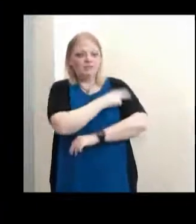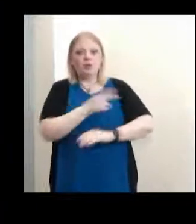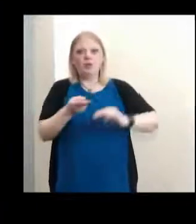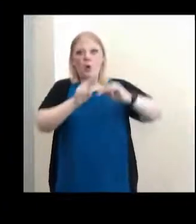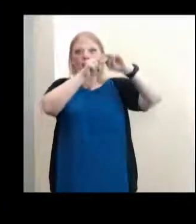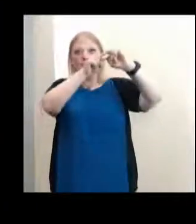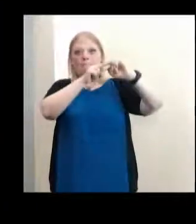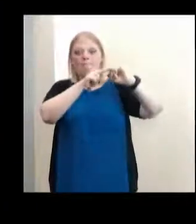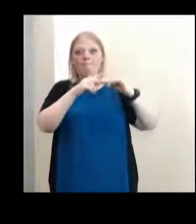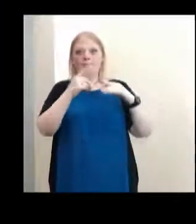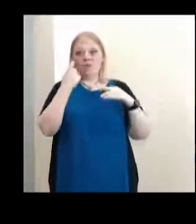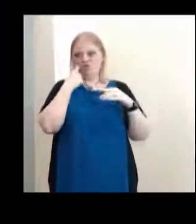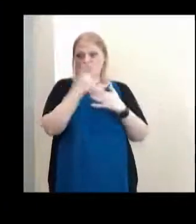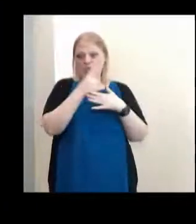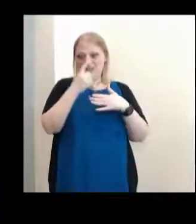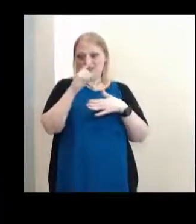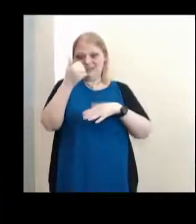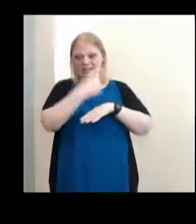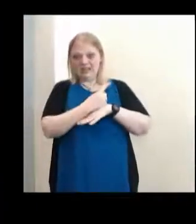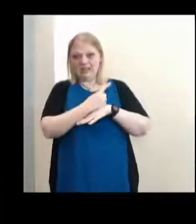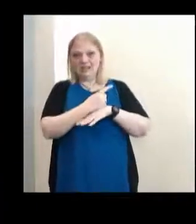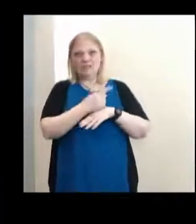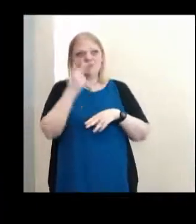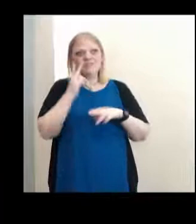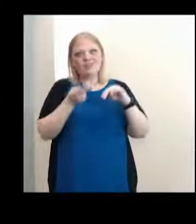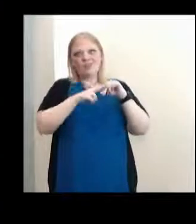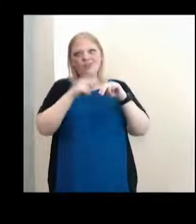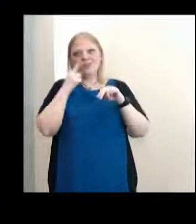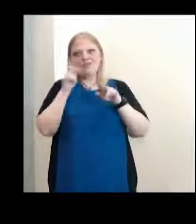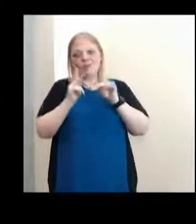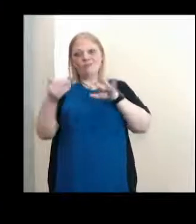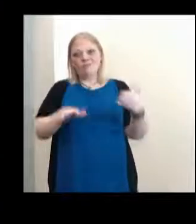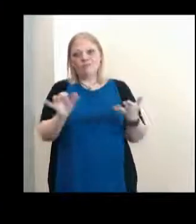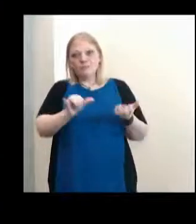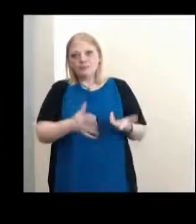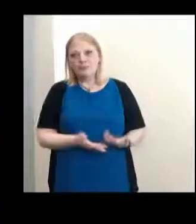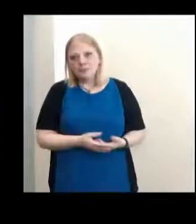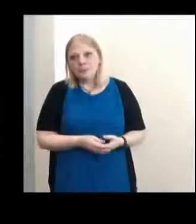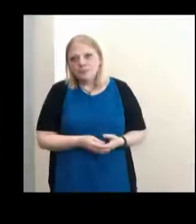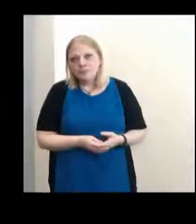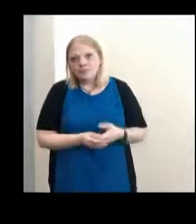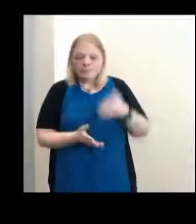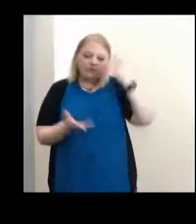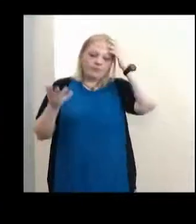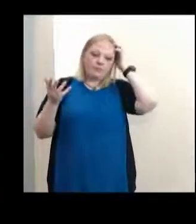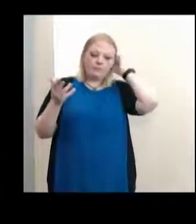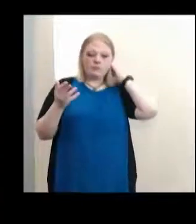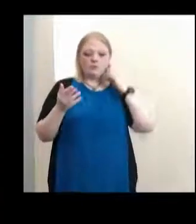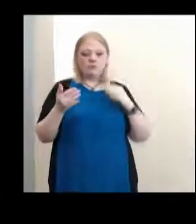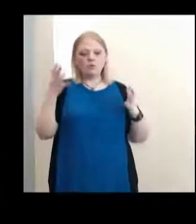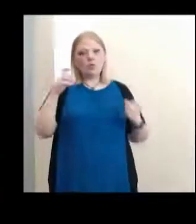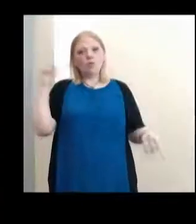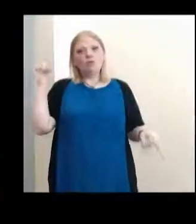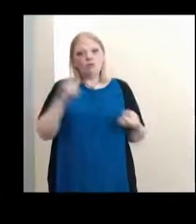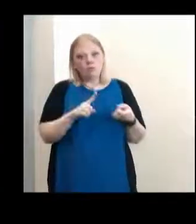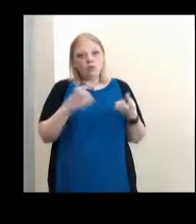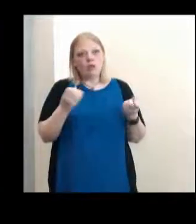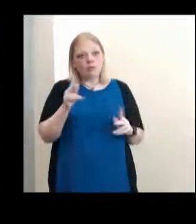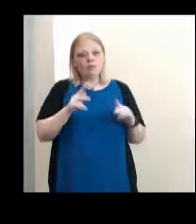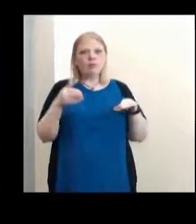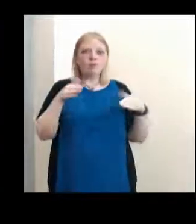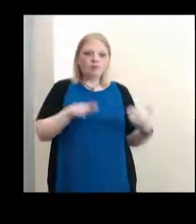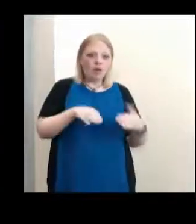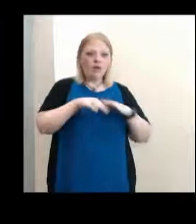last week to 10 days, we've seen an increase in deaths. So we just want to cut back on the number of deaths, the